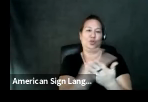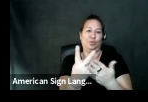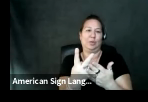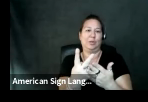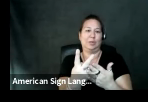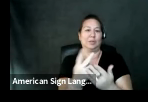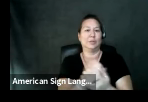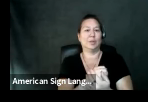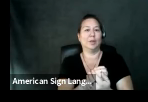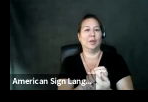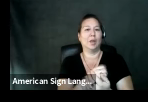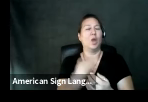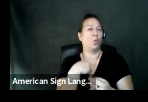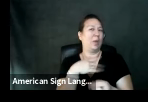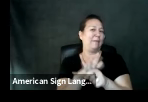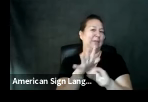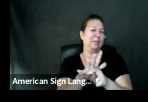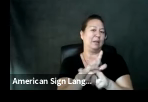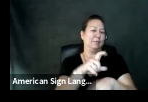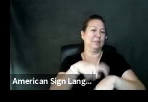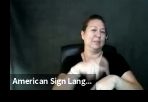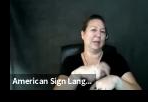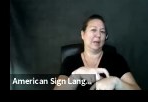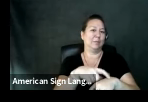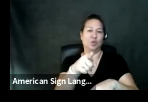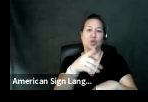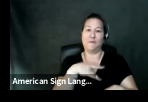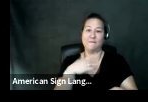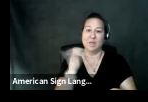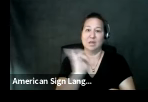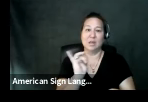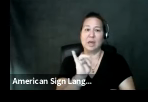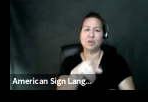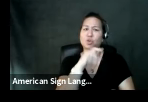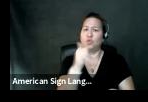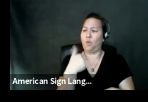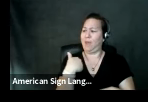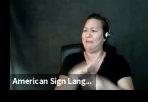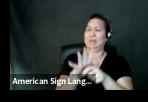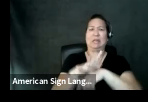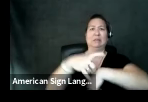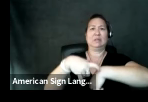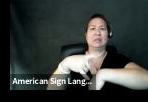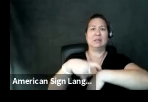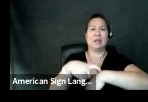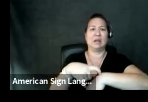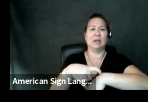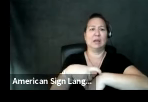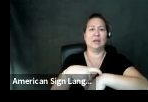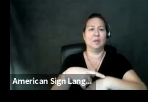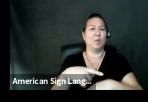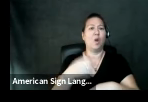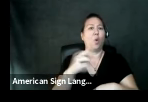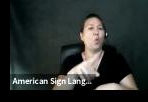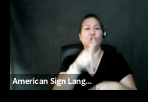that we provide you ample time. If you don't feel like you've been provided that 2-week notice and you are not able to make the